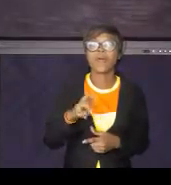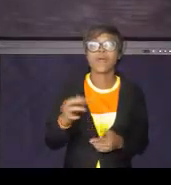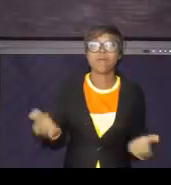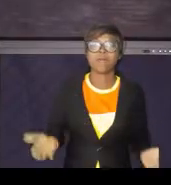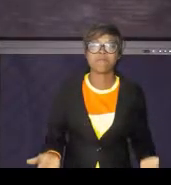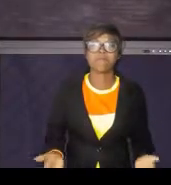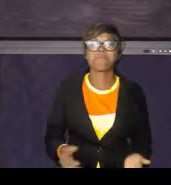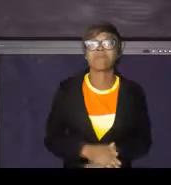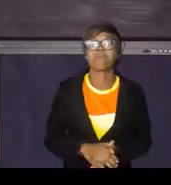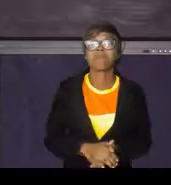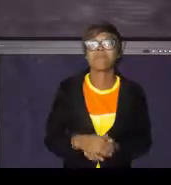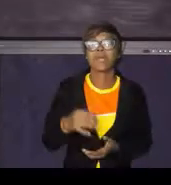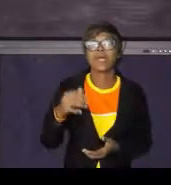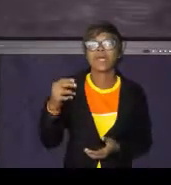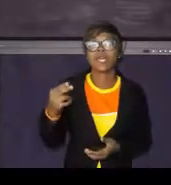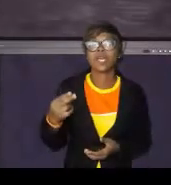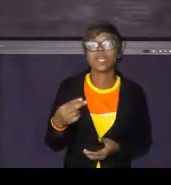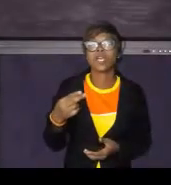or hair.